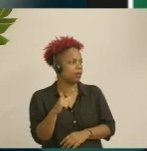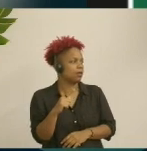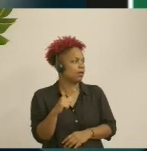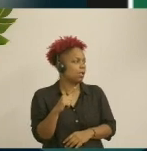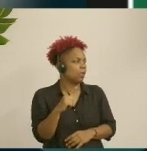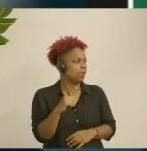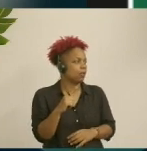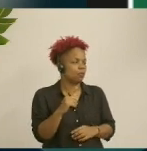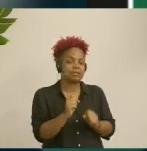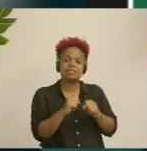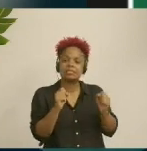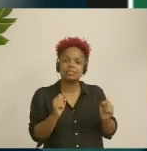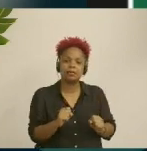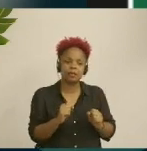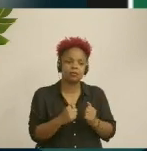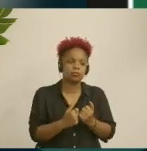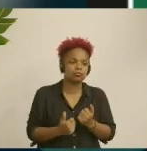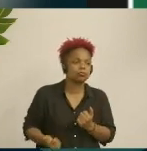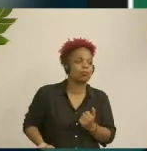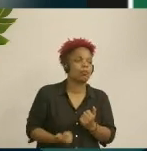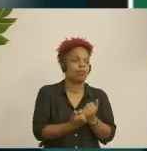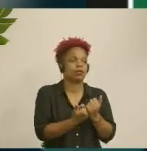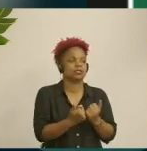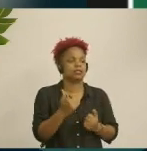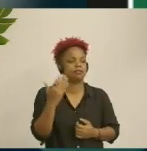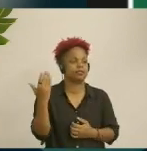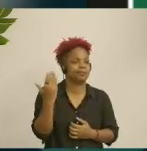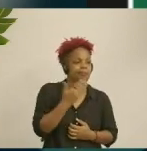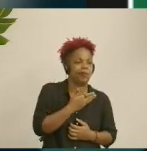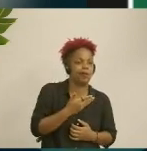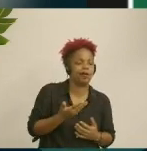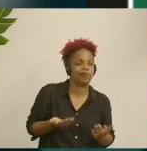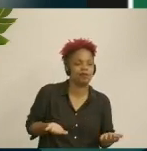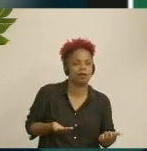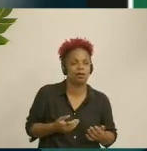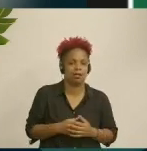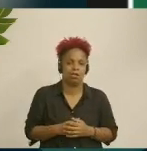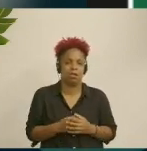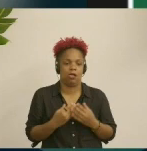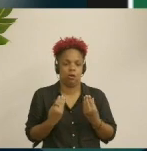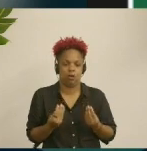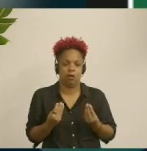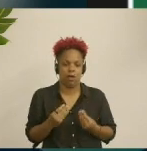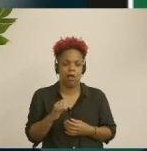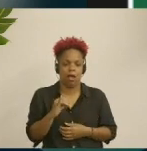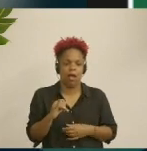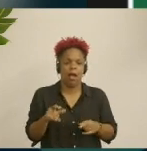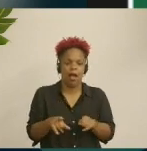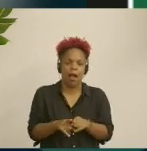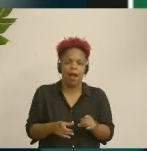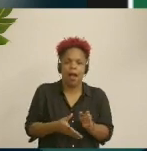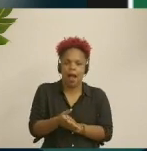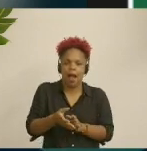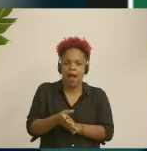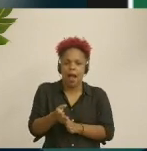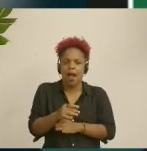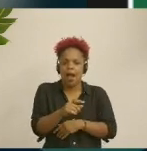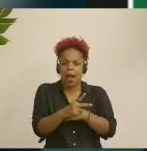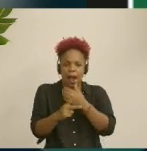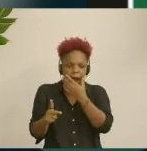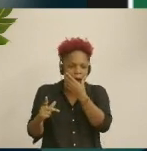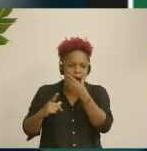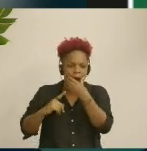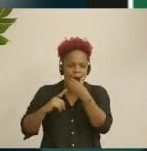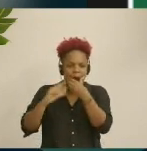the evidence is also guiding policymakers towards the way of taking